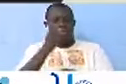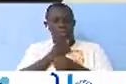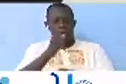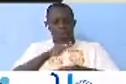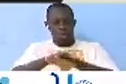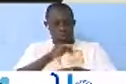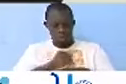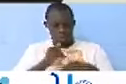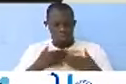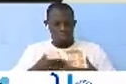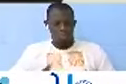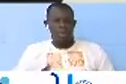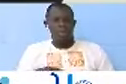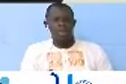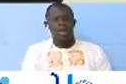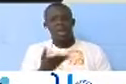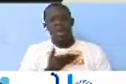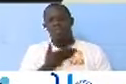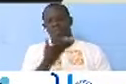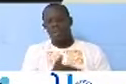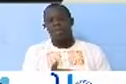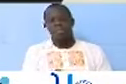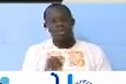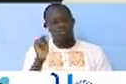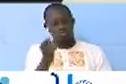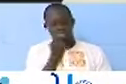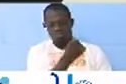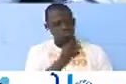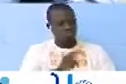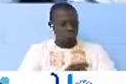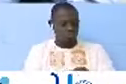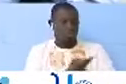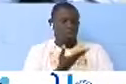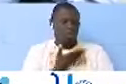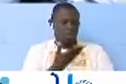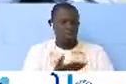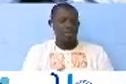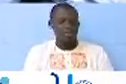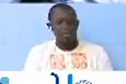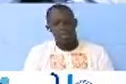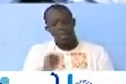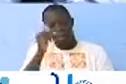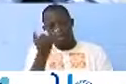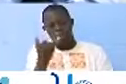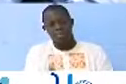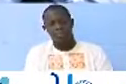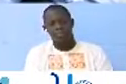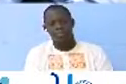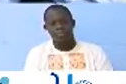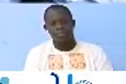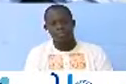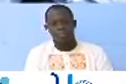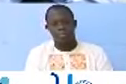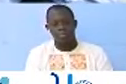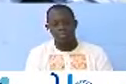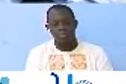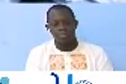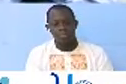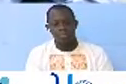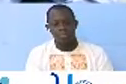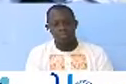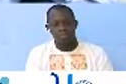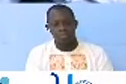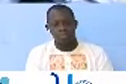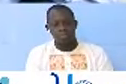mbe alon ko ayeso do wato min ya lipa han ka do bar mo ni do kuta kuta yarin. Ha. Yes. Because bar mo ma je dengal je ko fan ko a